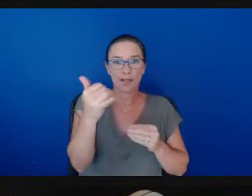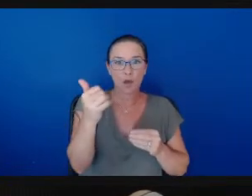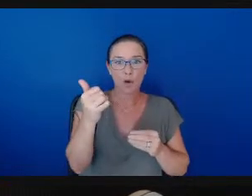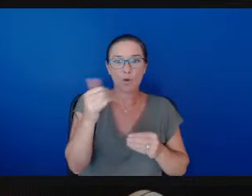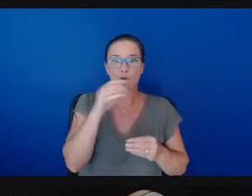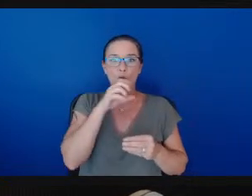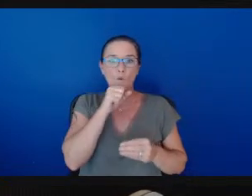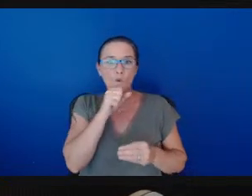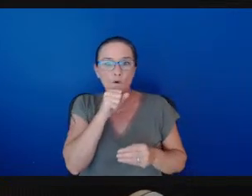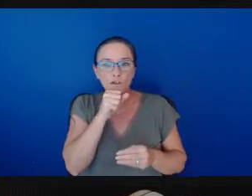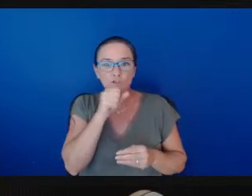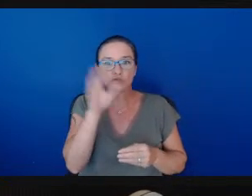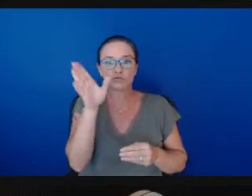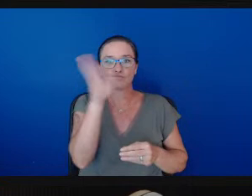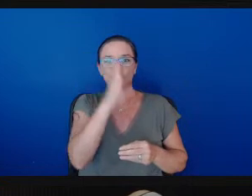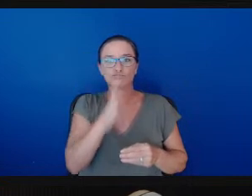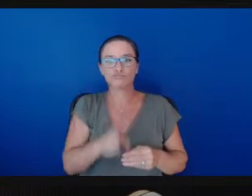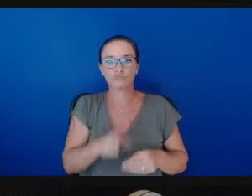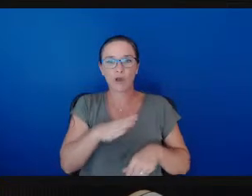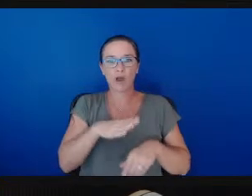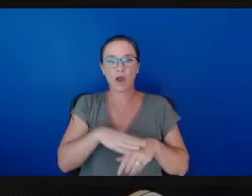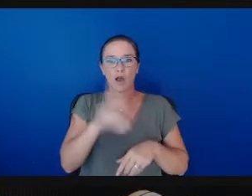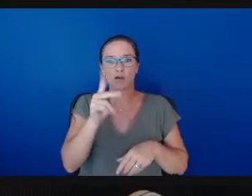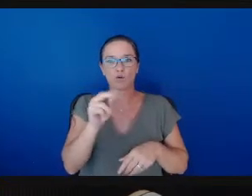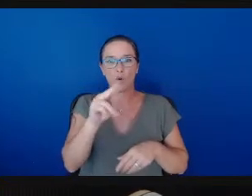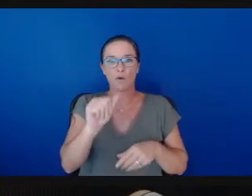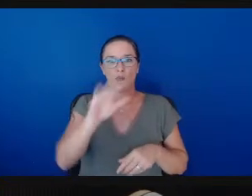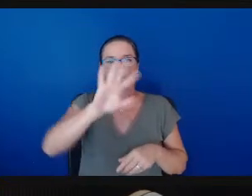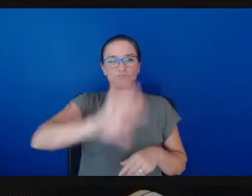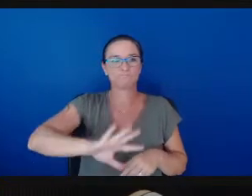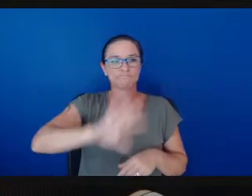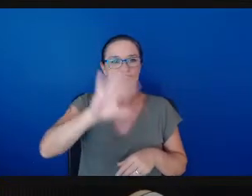oranges all down this Kona coast, all through here.